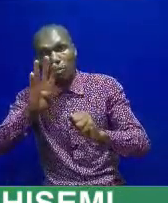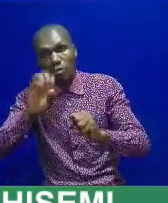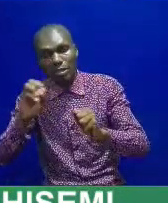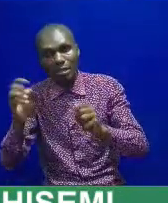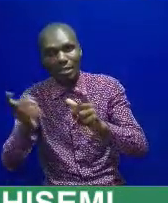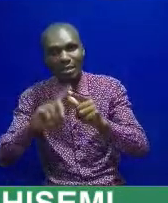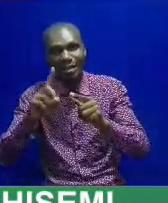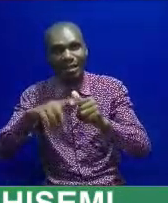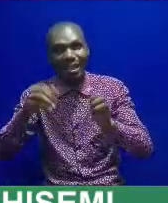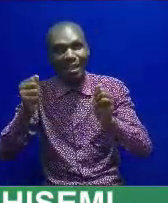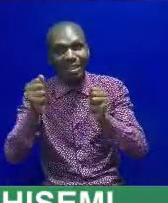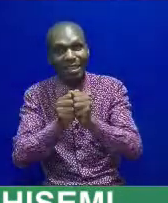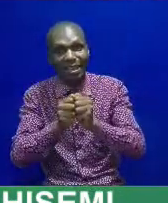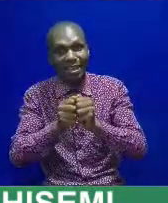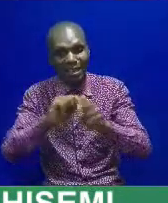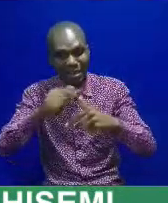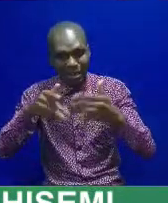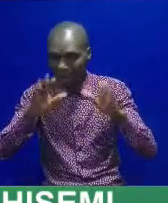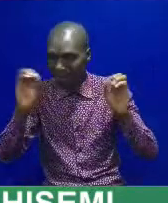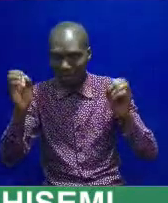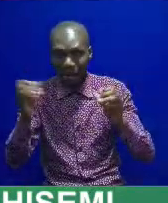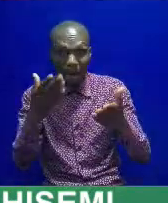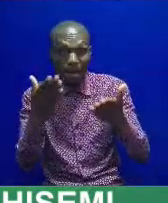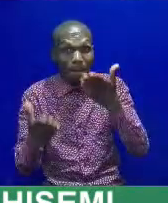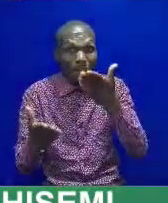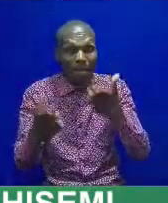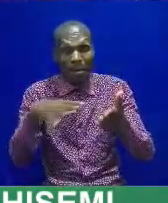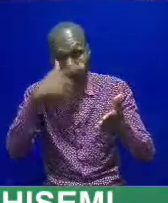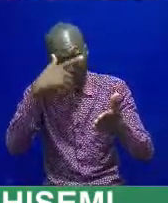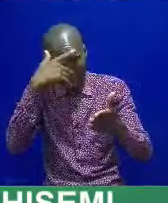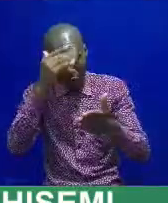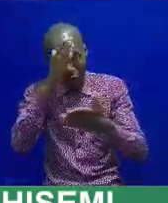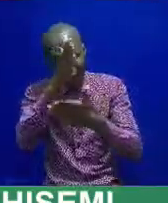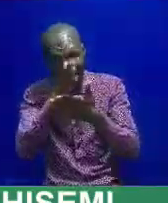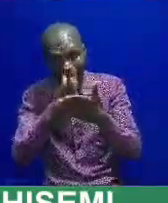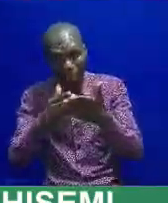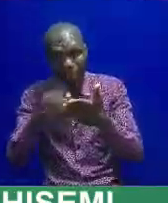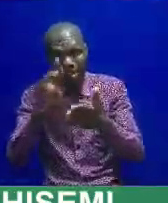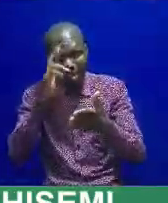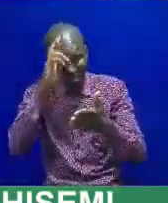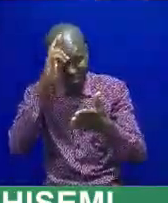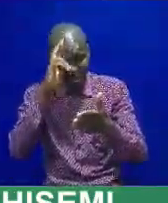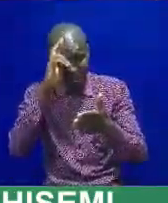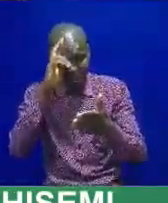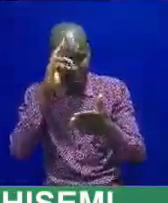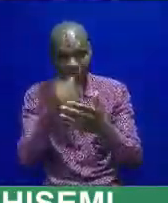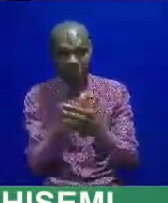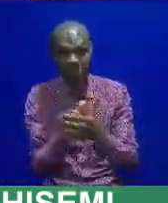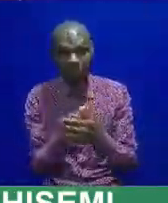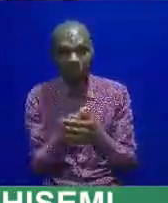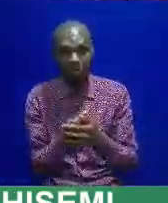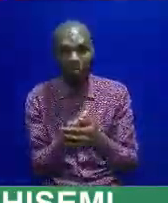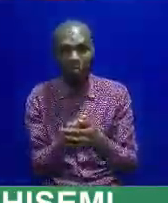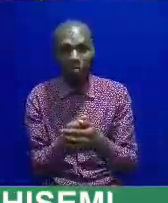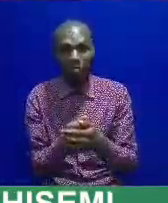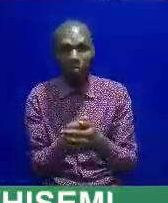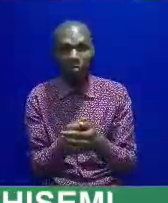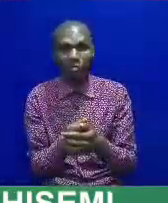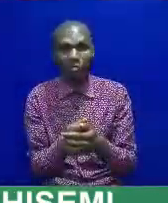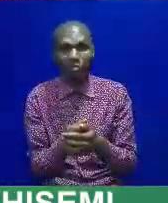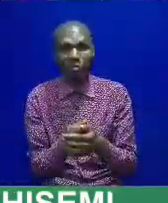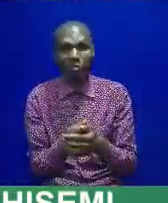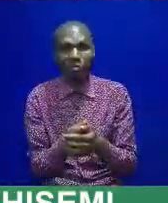didn't manage to come. Maybe because some reasons were good, because they got